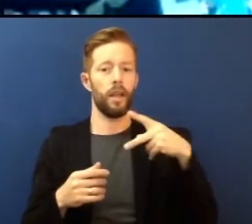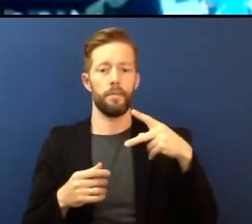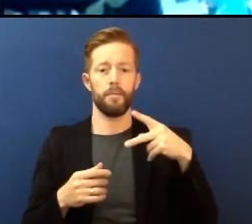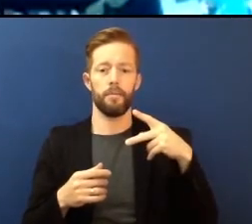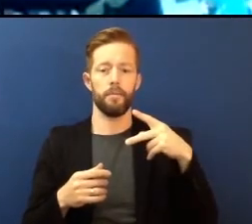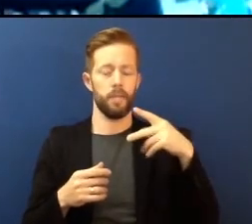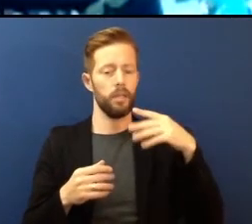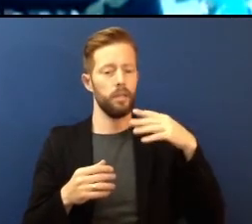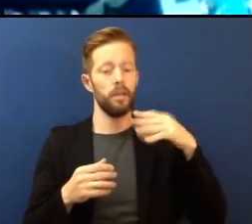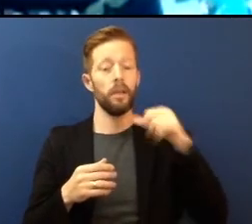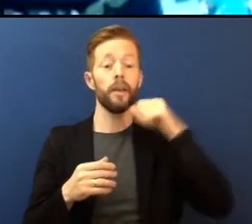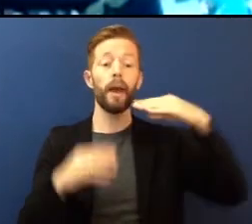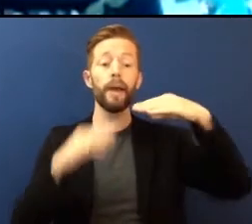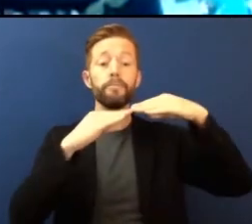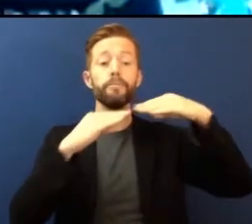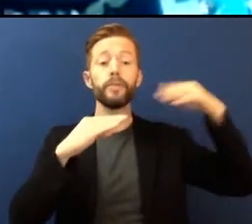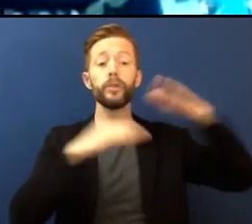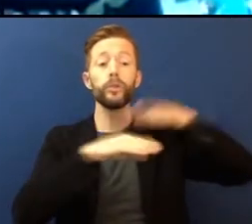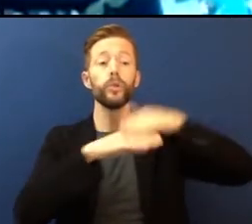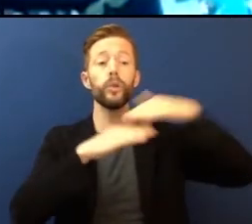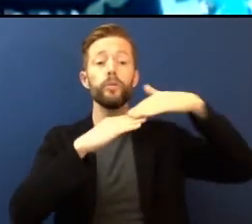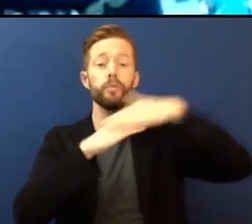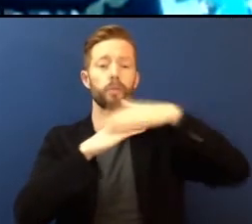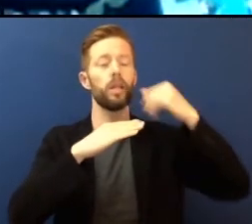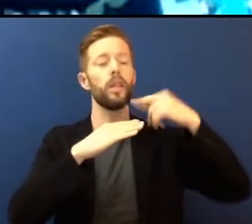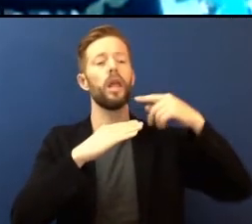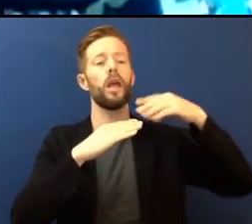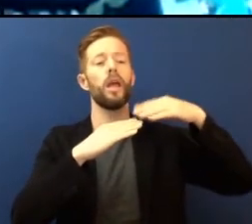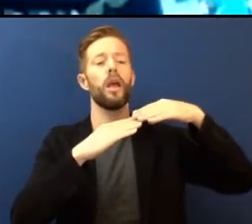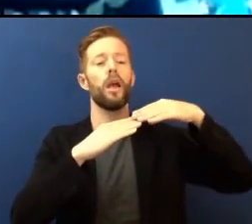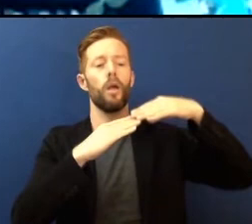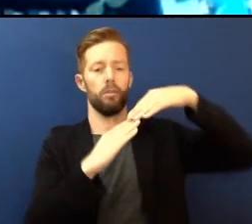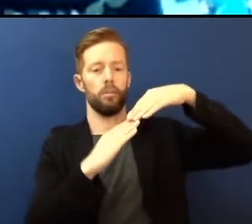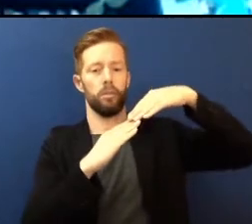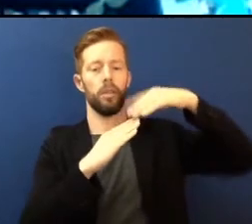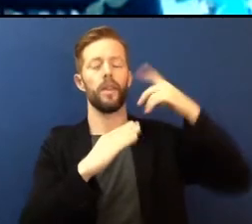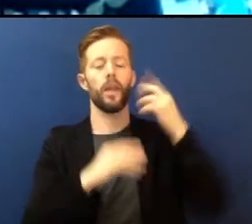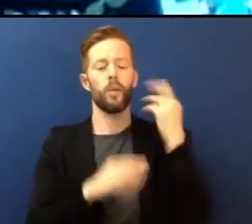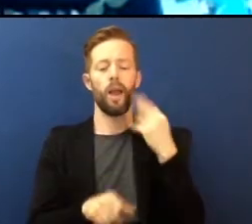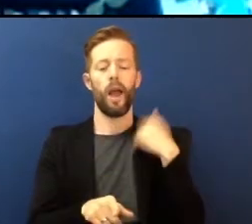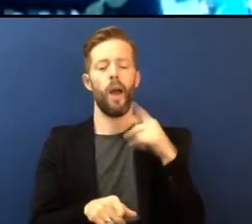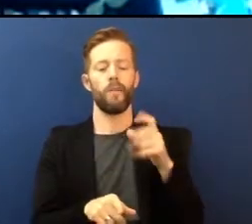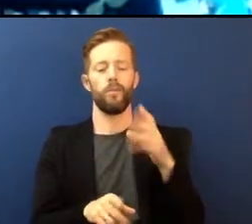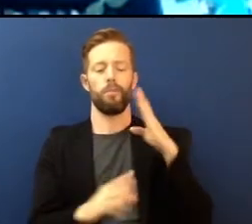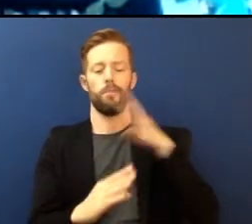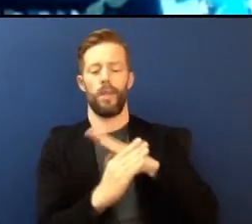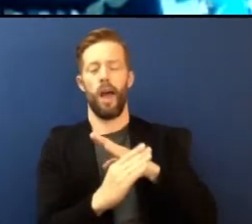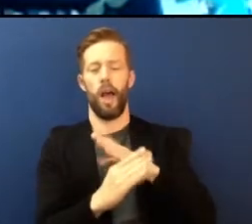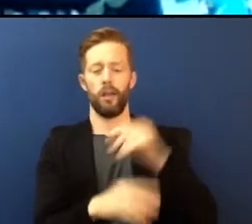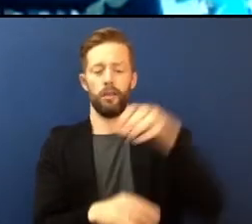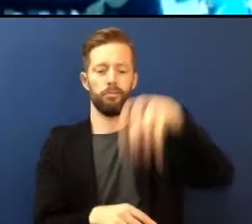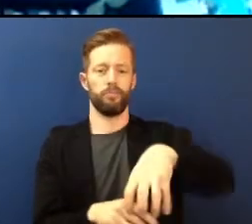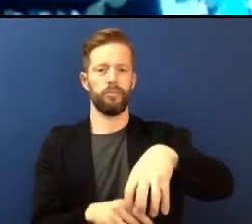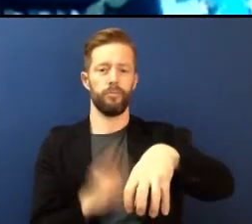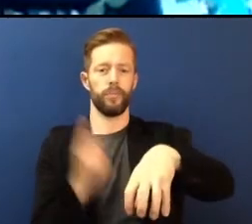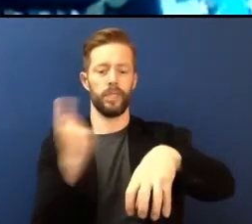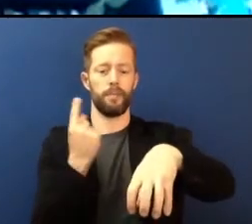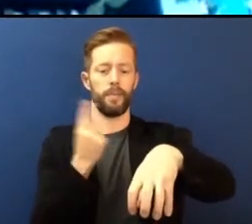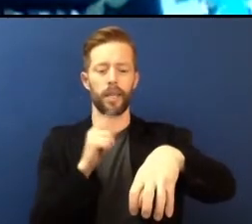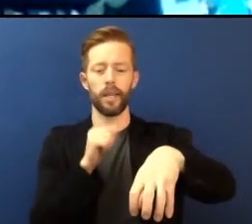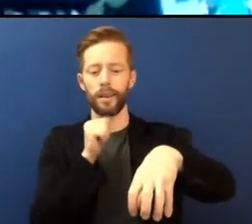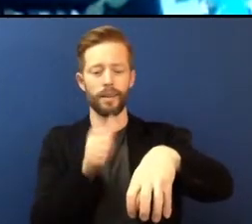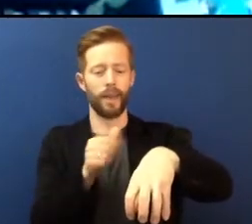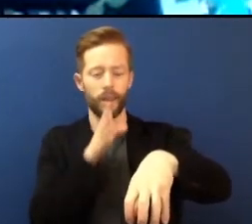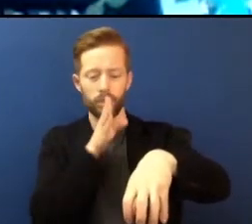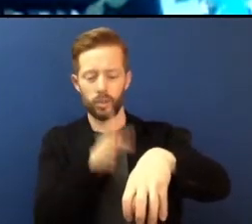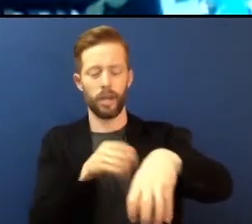create their ramp structure so that the marble moves really quickly. They realize, oh, I need to block it. I need to put something there so it doesn't go straight.